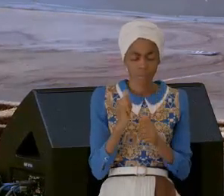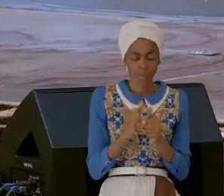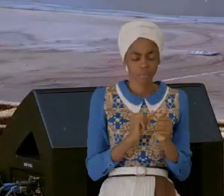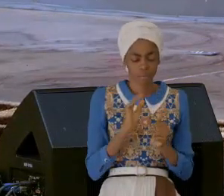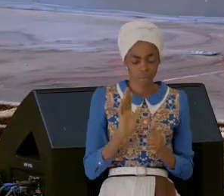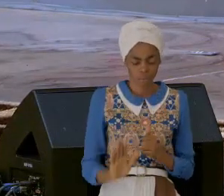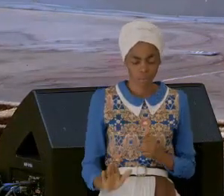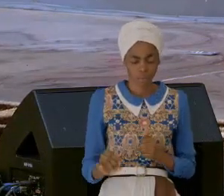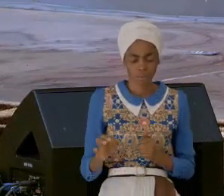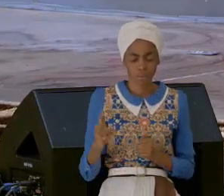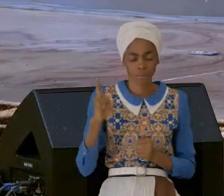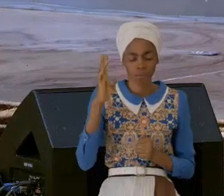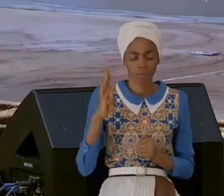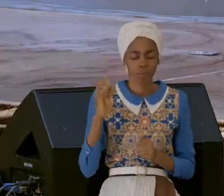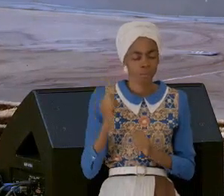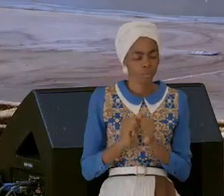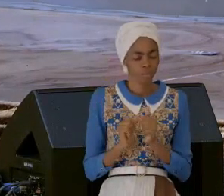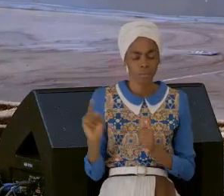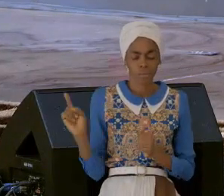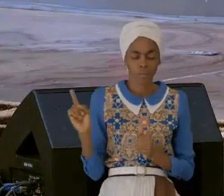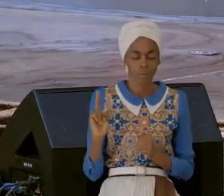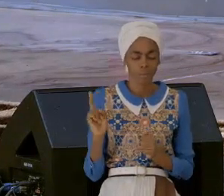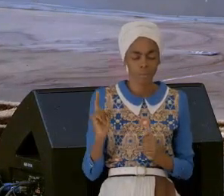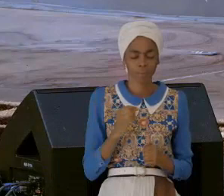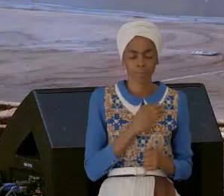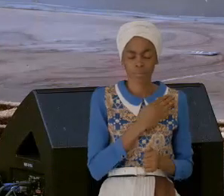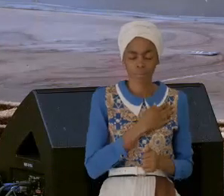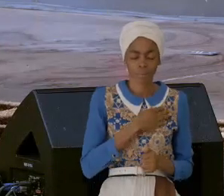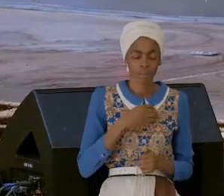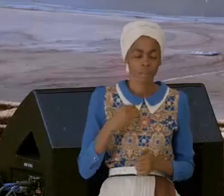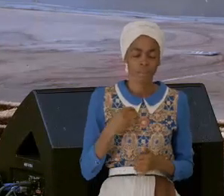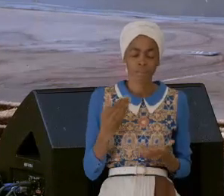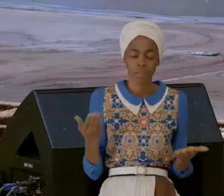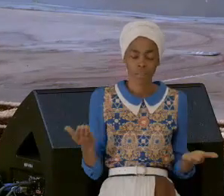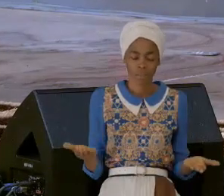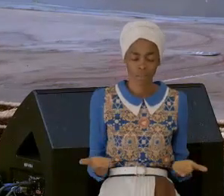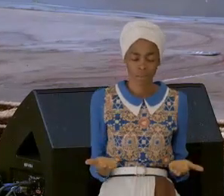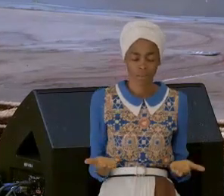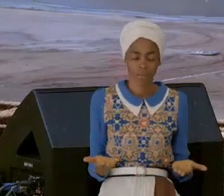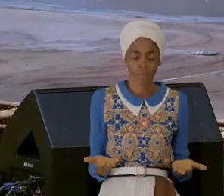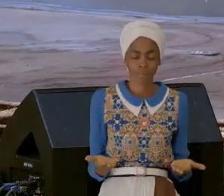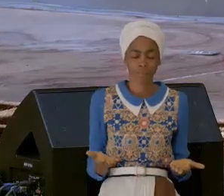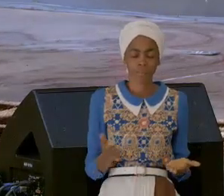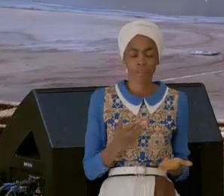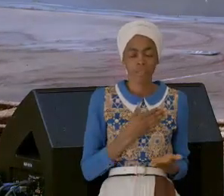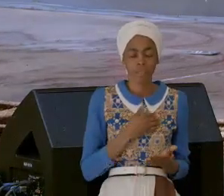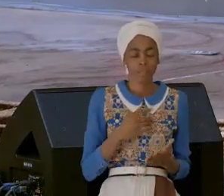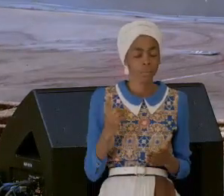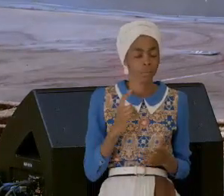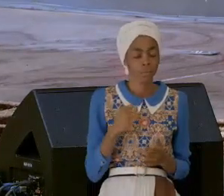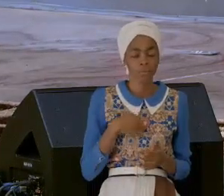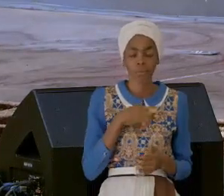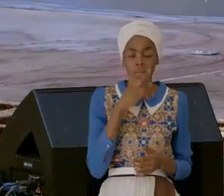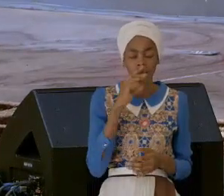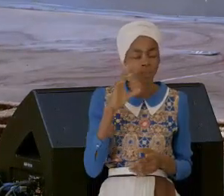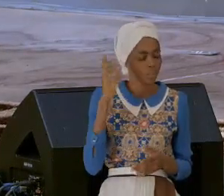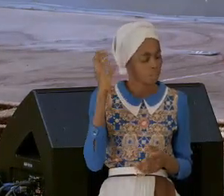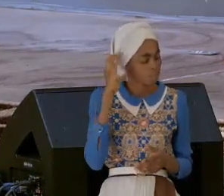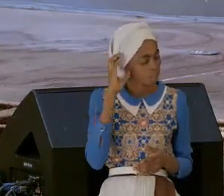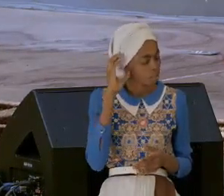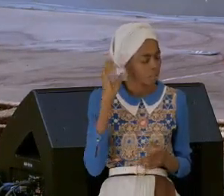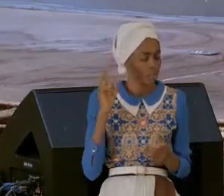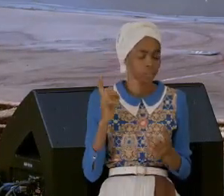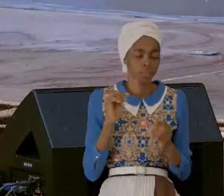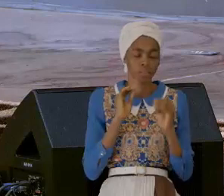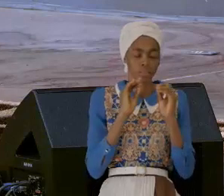God, everywhere and over here, and where we're listening to the teaching today,